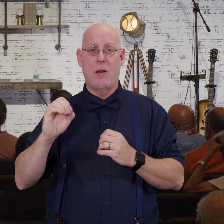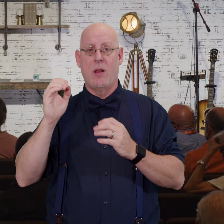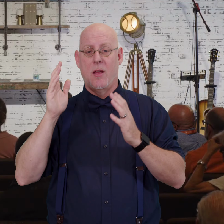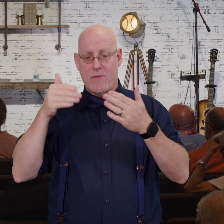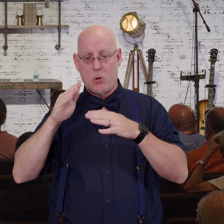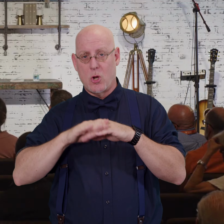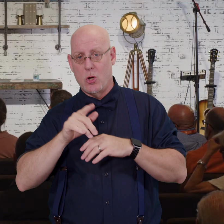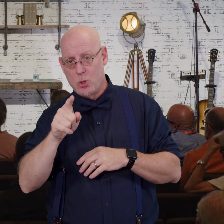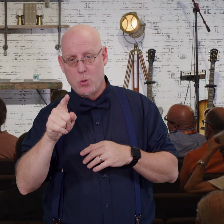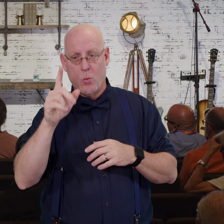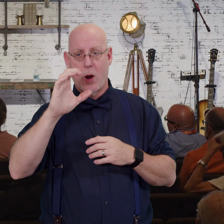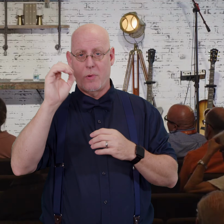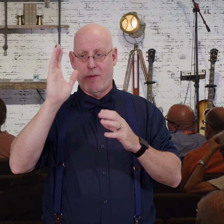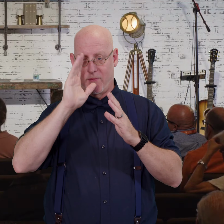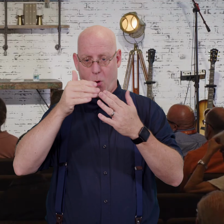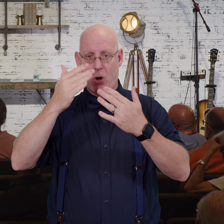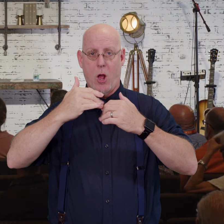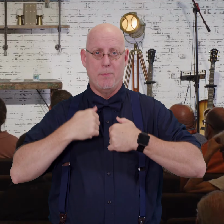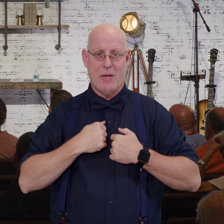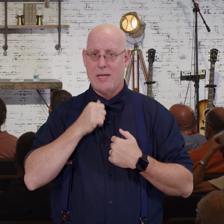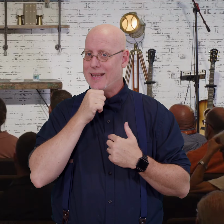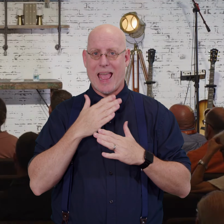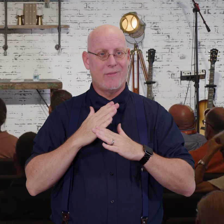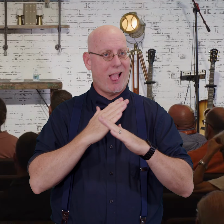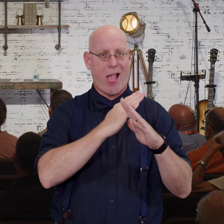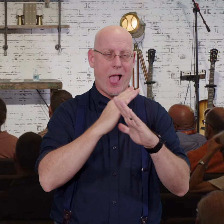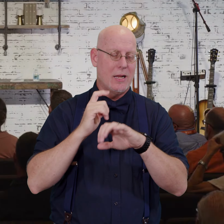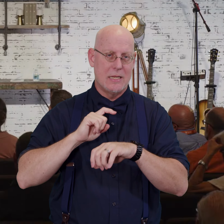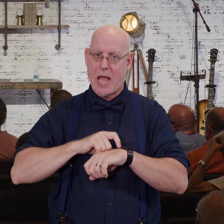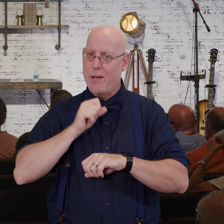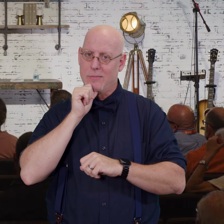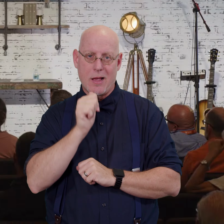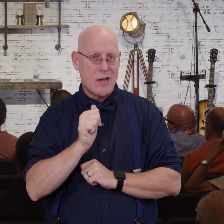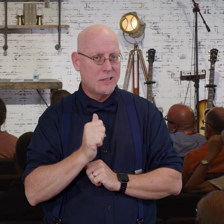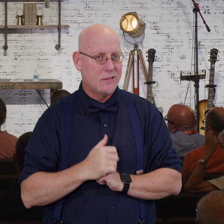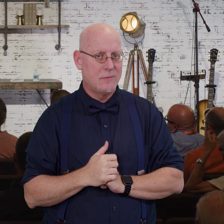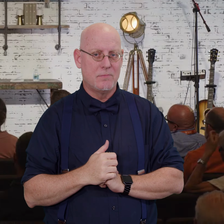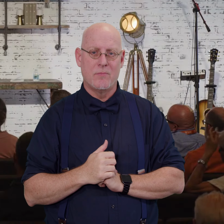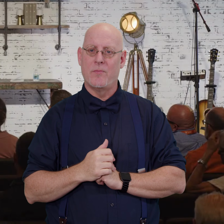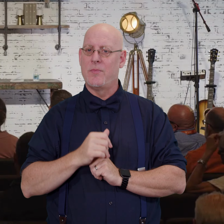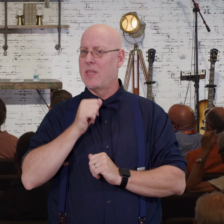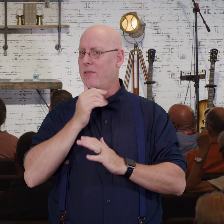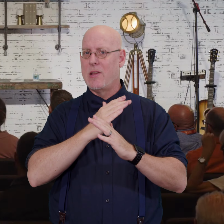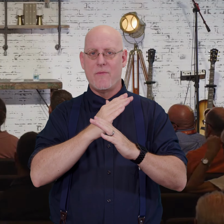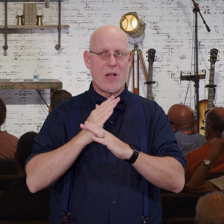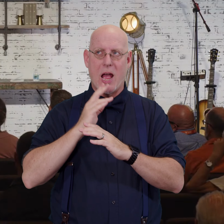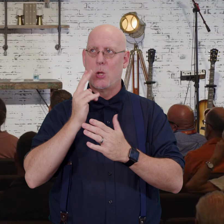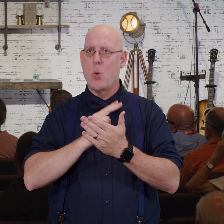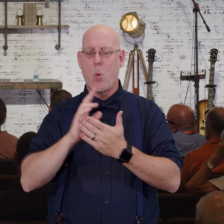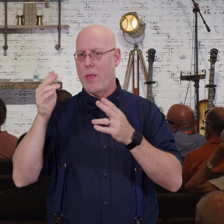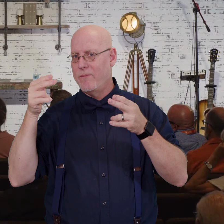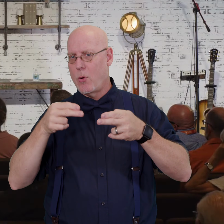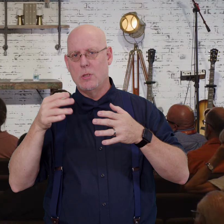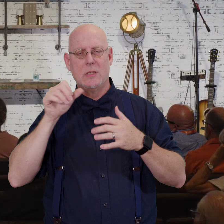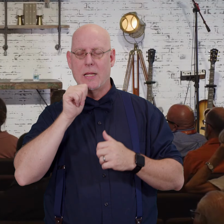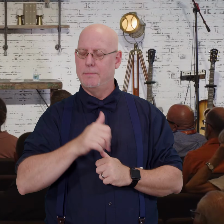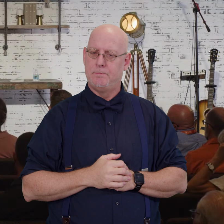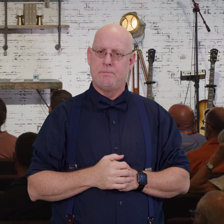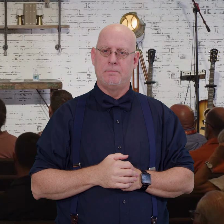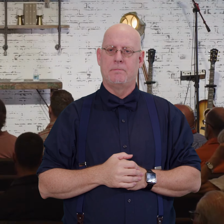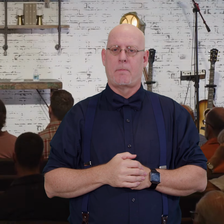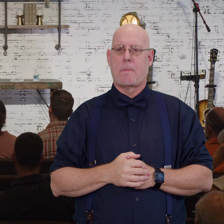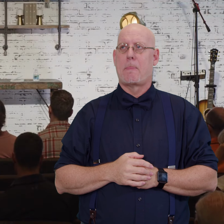on you, 100% focused on me. He doesn't have to splice up his time. He doesn't have to divide his holy focus.